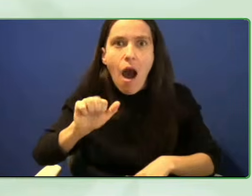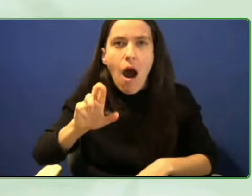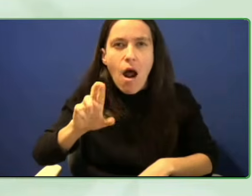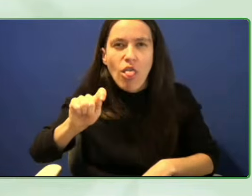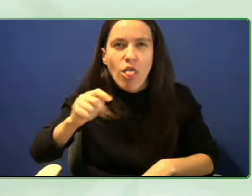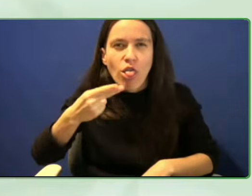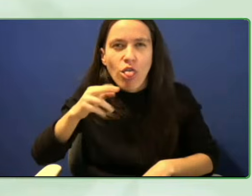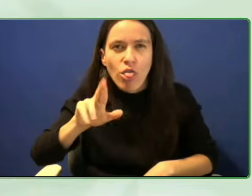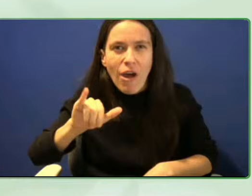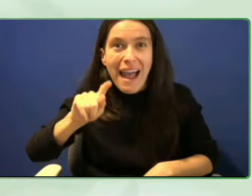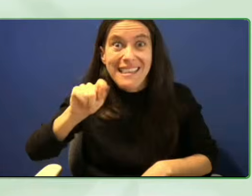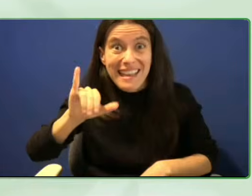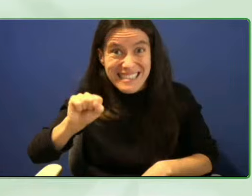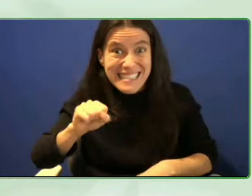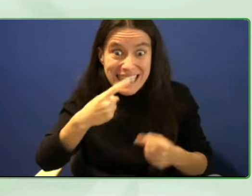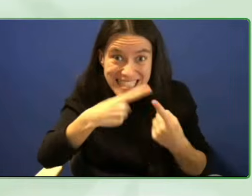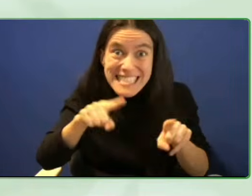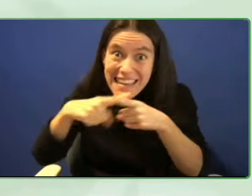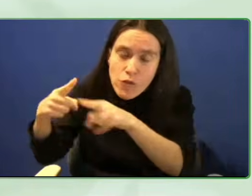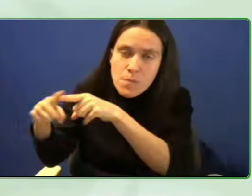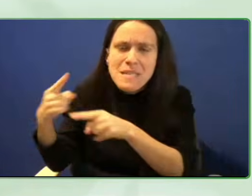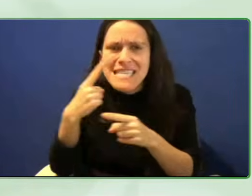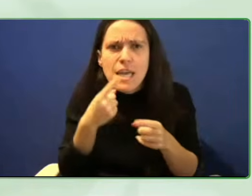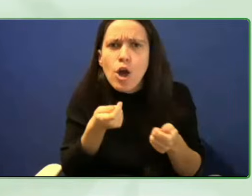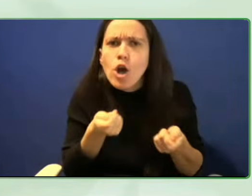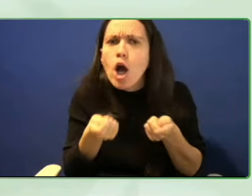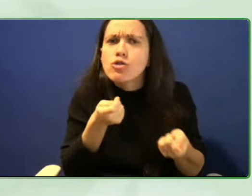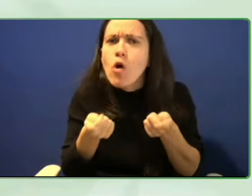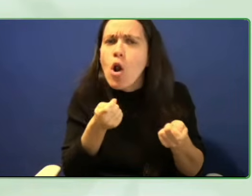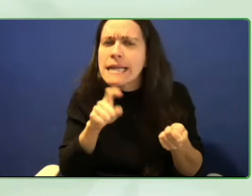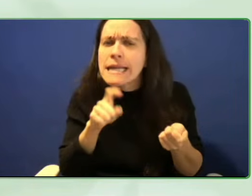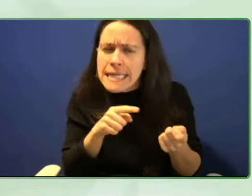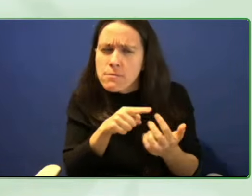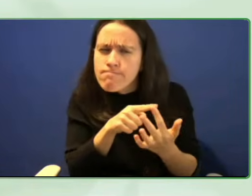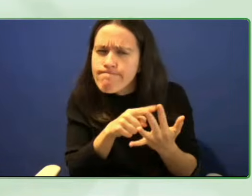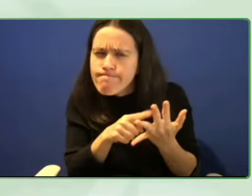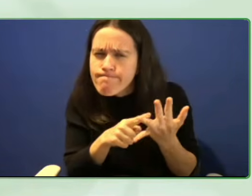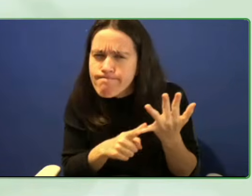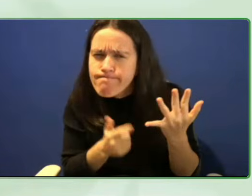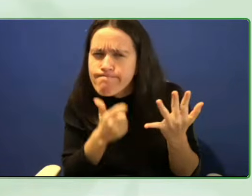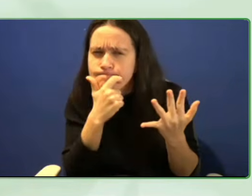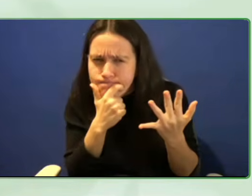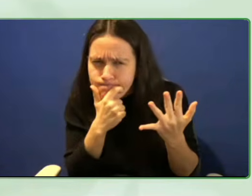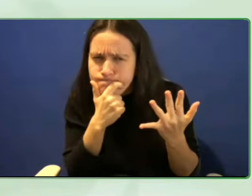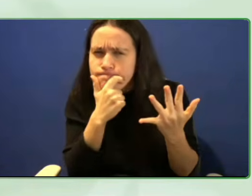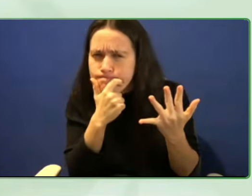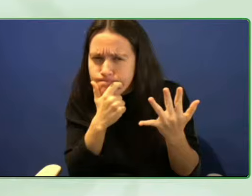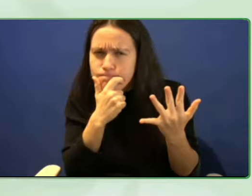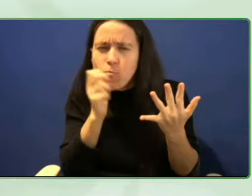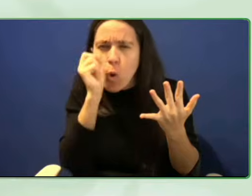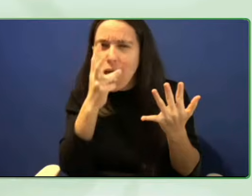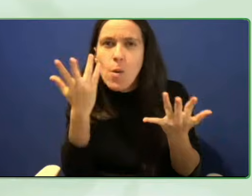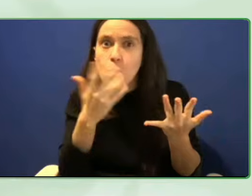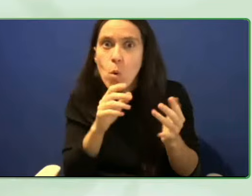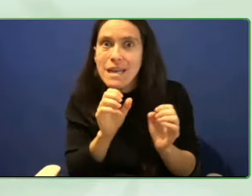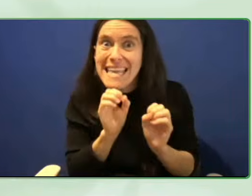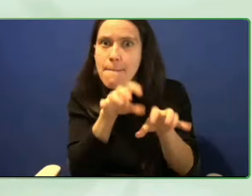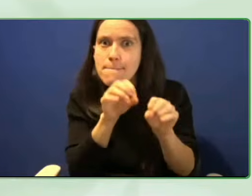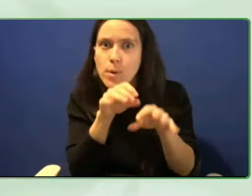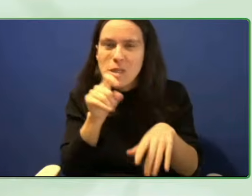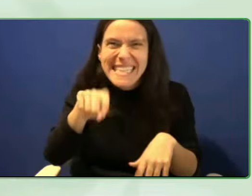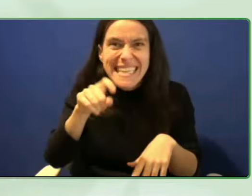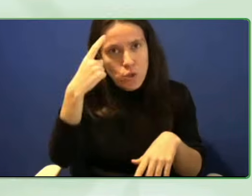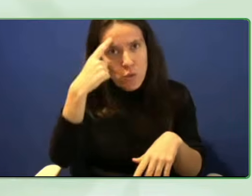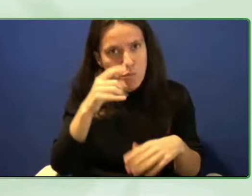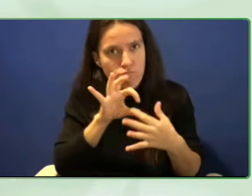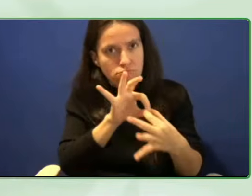different control methods they need. What inputs do they need to be able to use kind of a tool like this to control